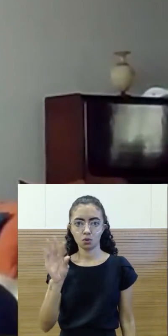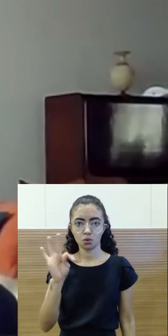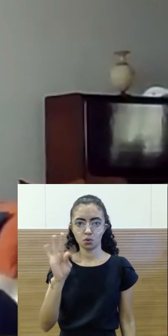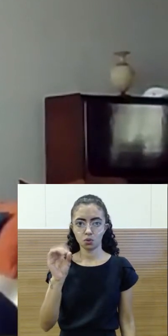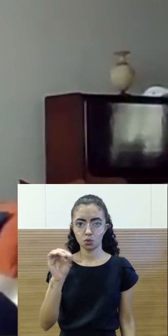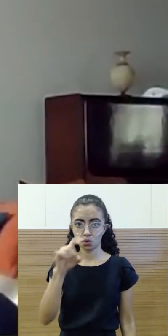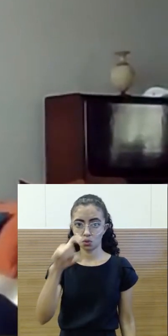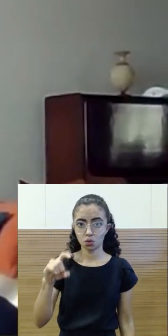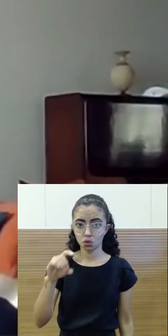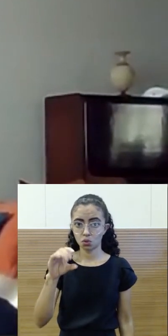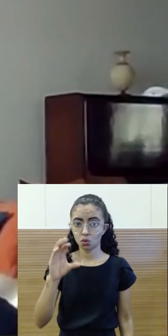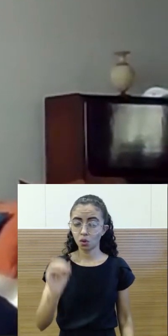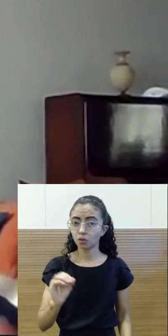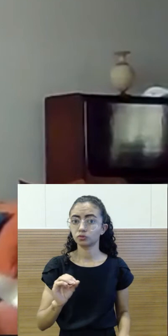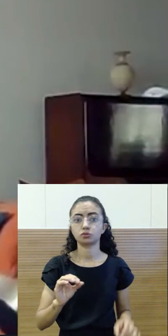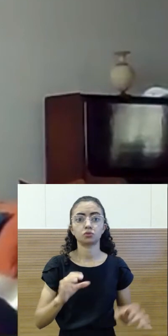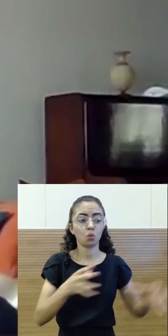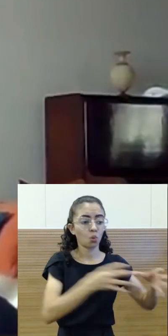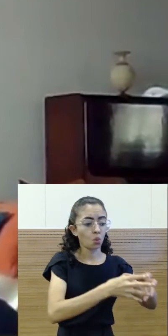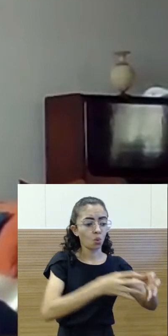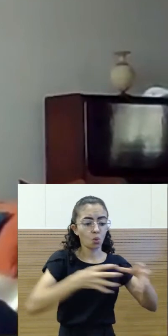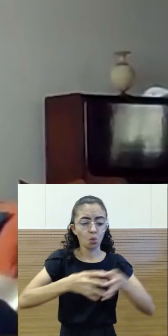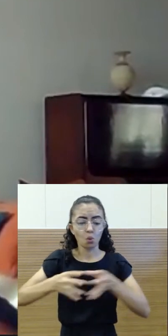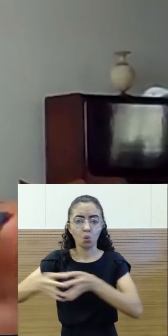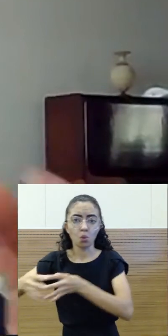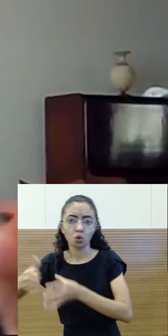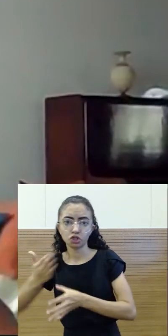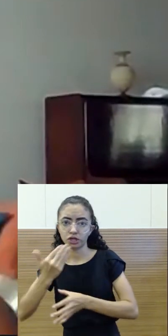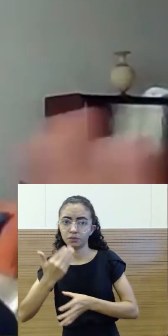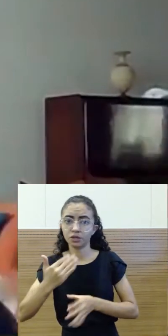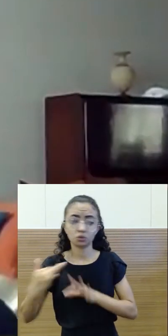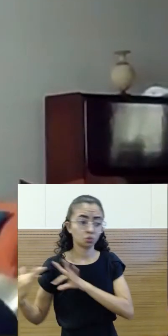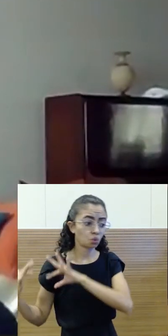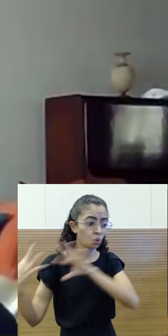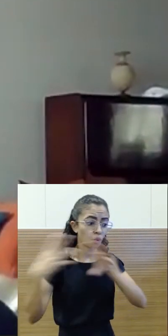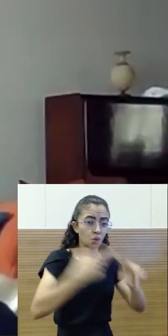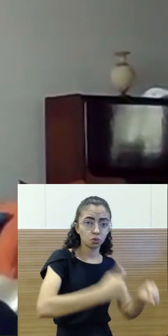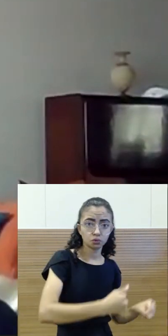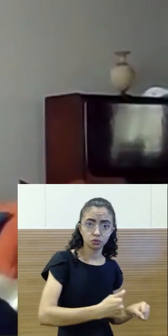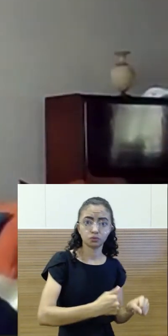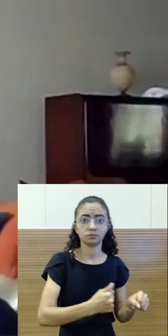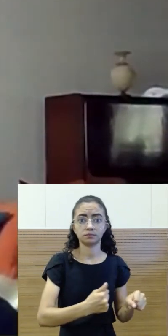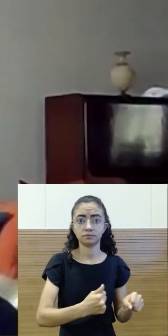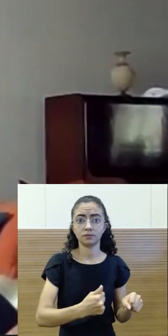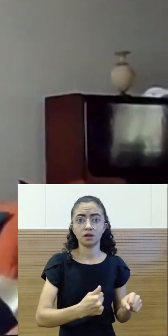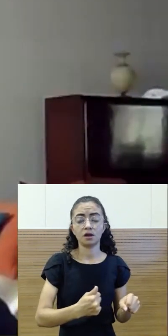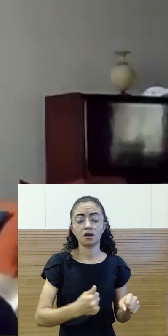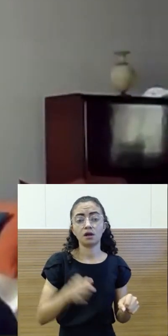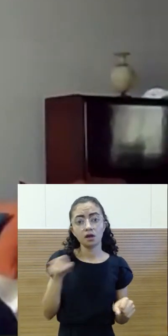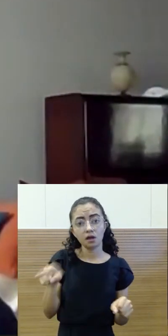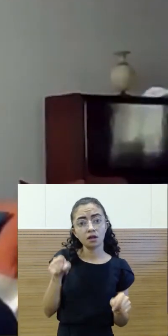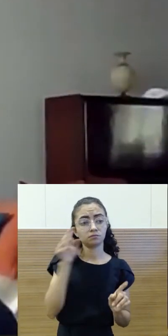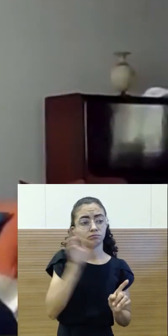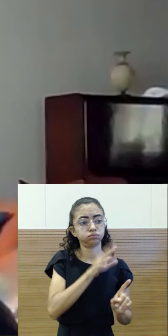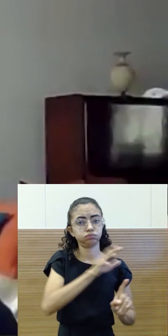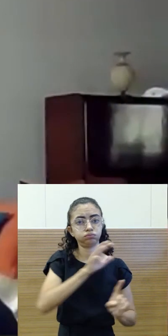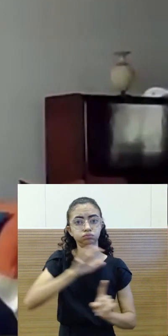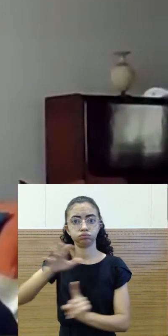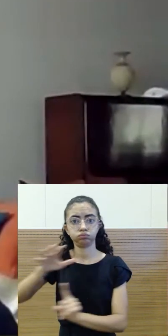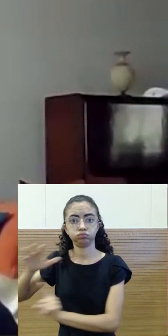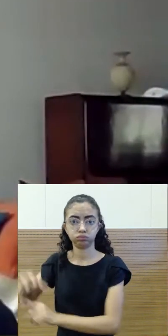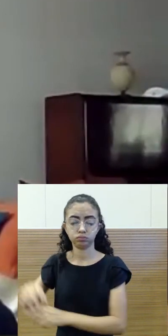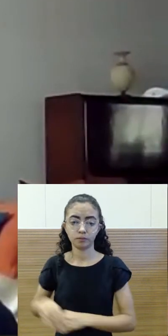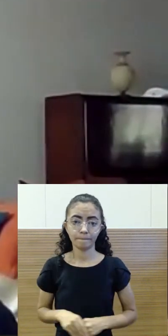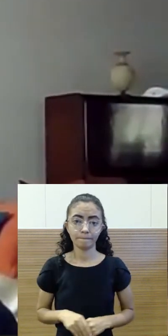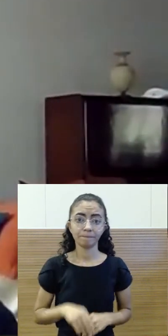refers to all foods, not only group 1, but group 2, group 3, group 4, all foods. When we